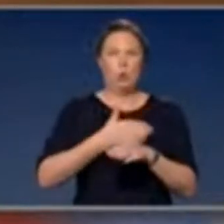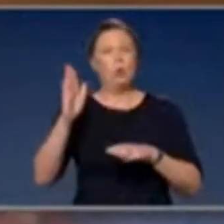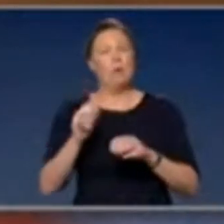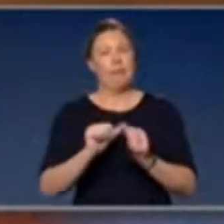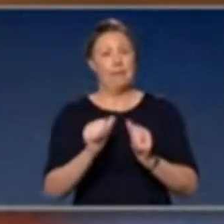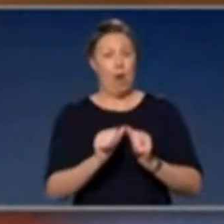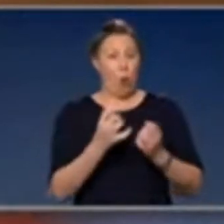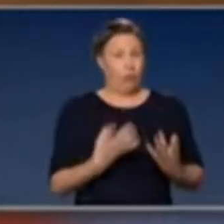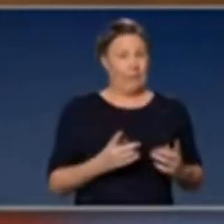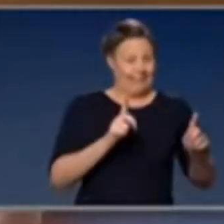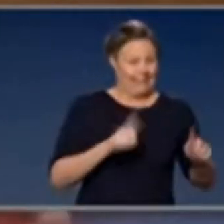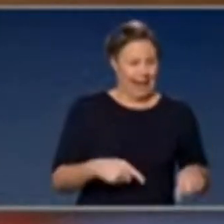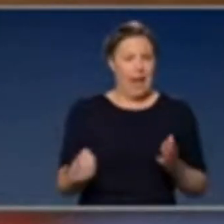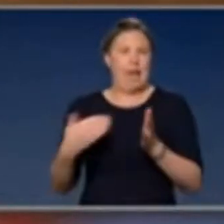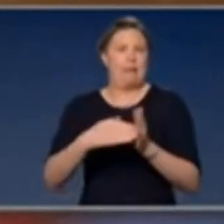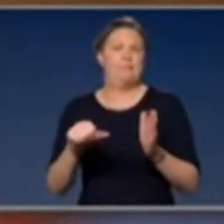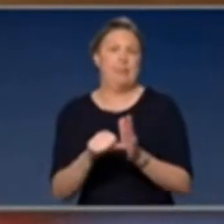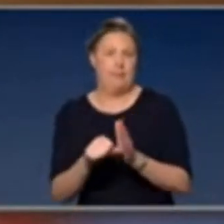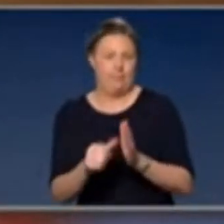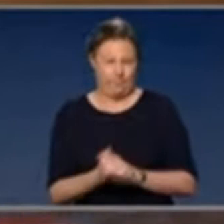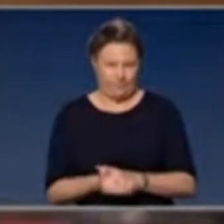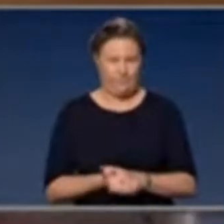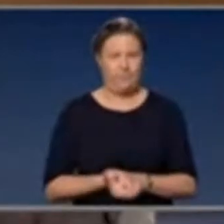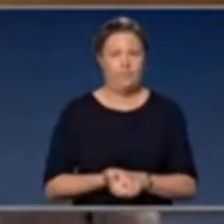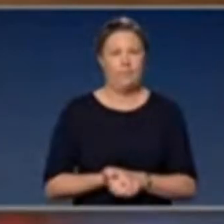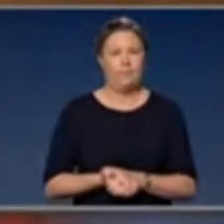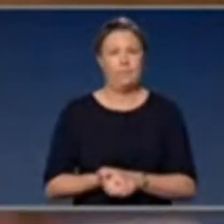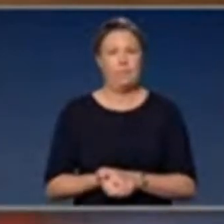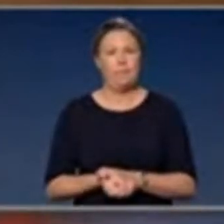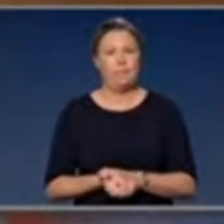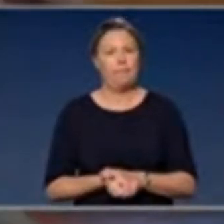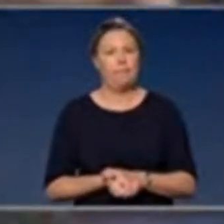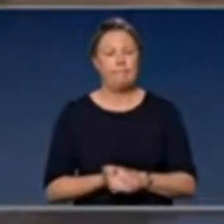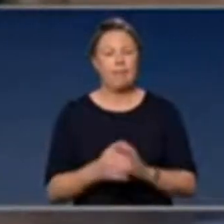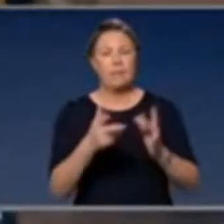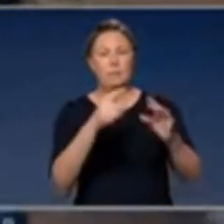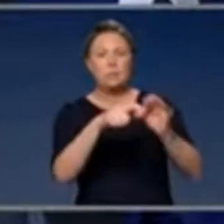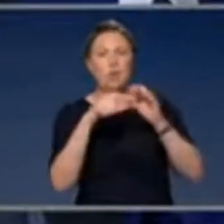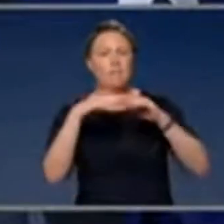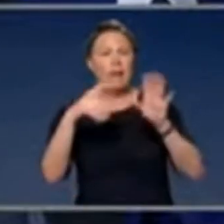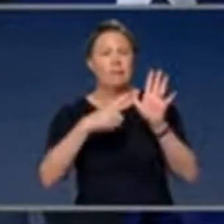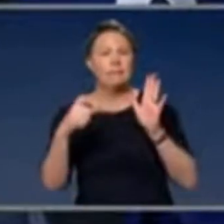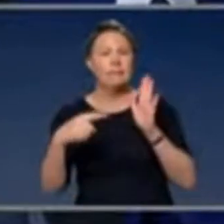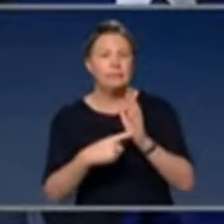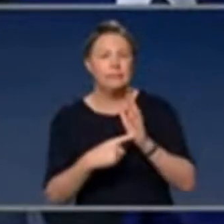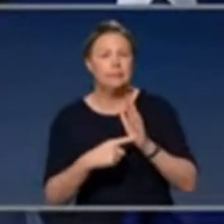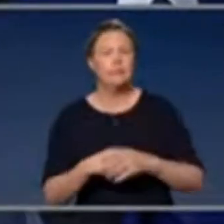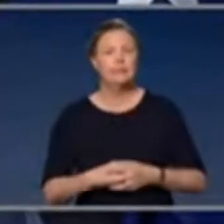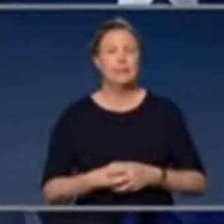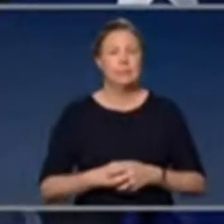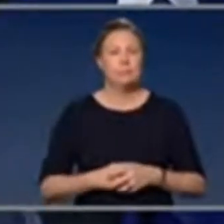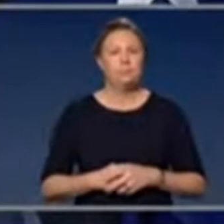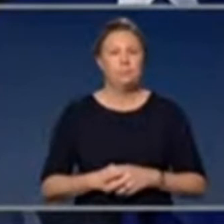one state couldn't declare, say, the ACT a hotspot even though there's no cases in the ACT. I would say that as as a process of